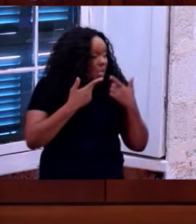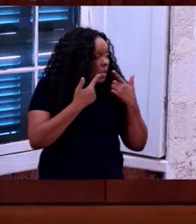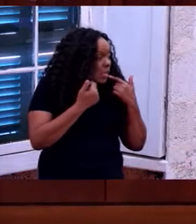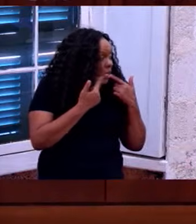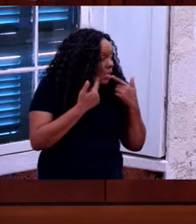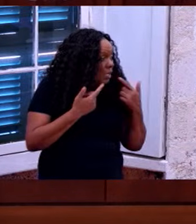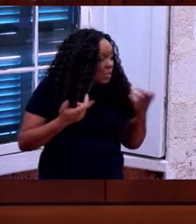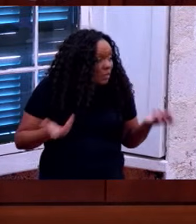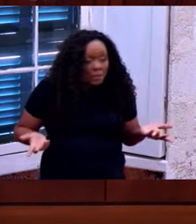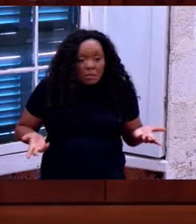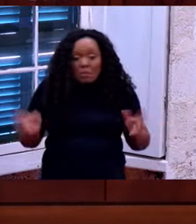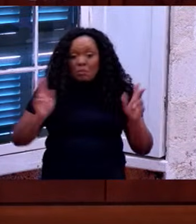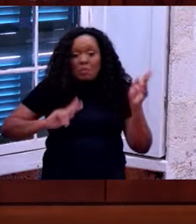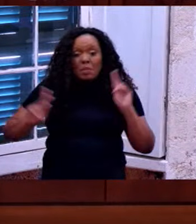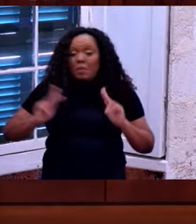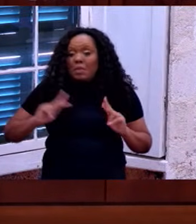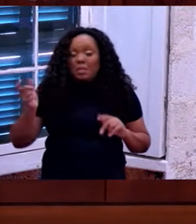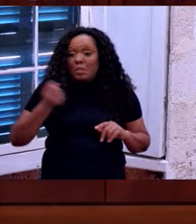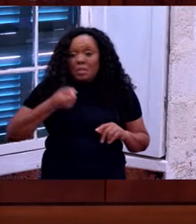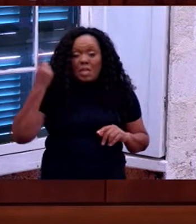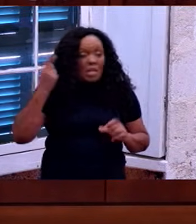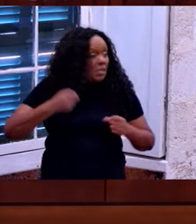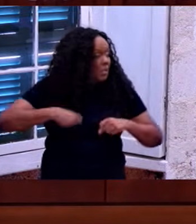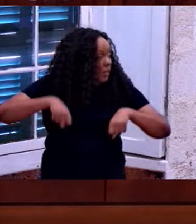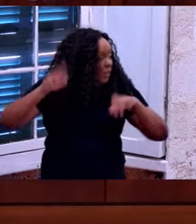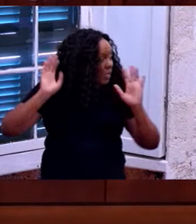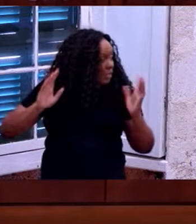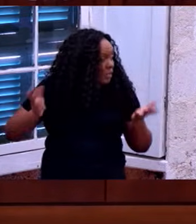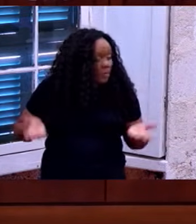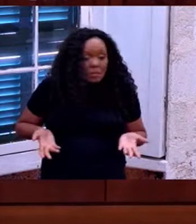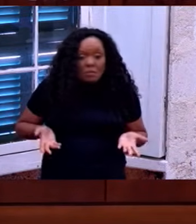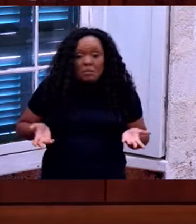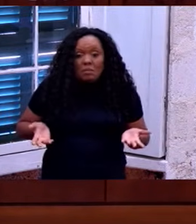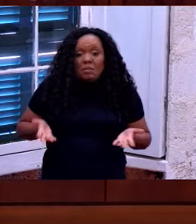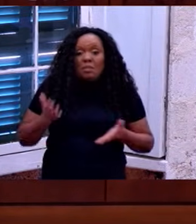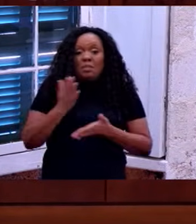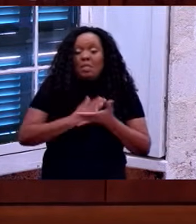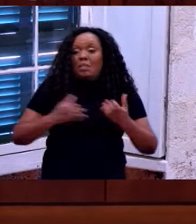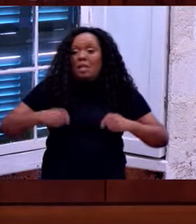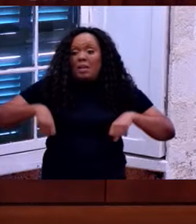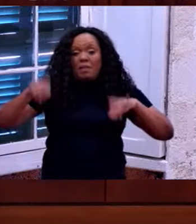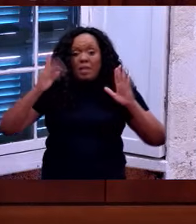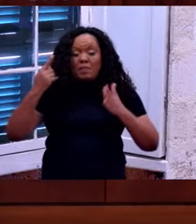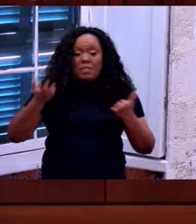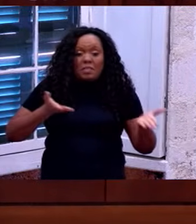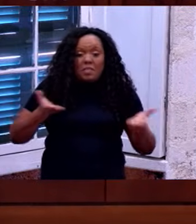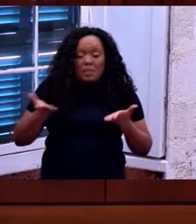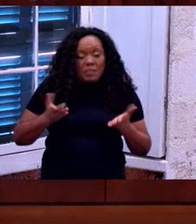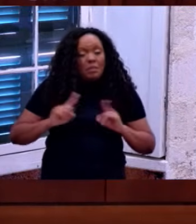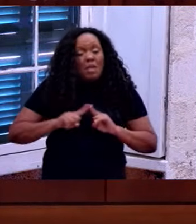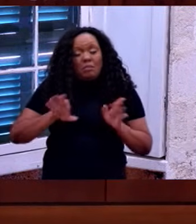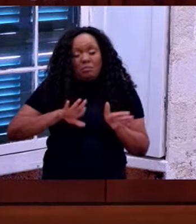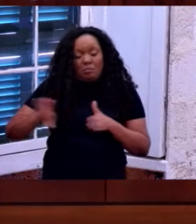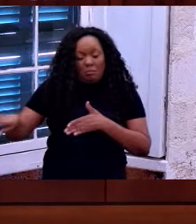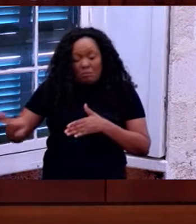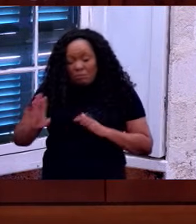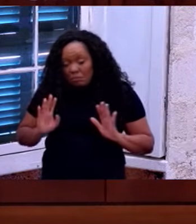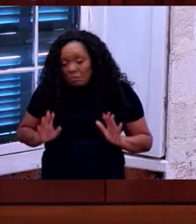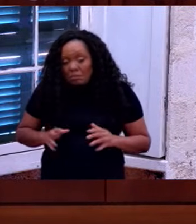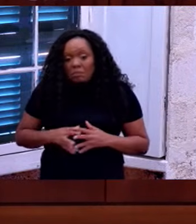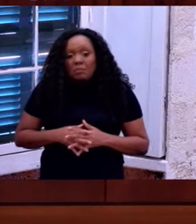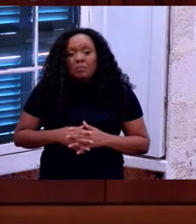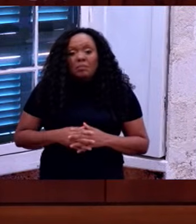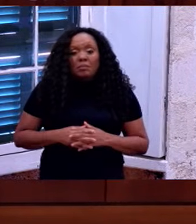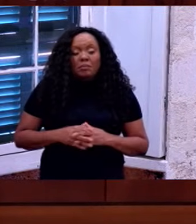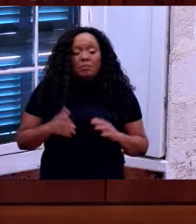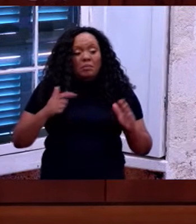genuinely do not understand the sacrifices that are made in service to this country. But I leave that there for now, Mr. President, and I'm hopeful that